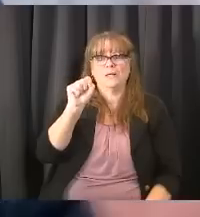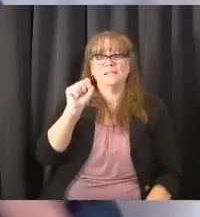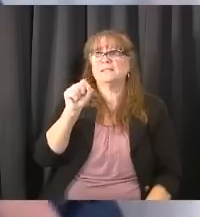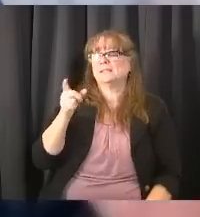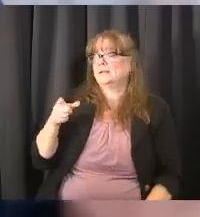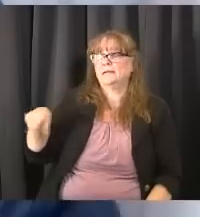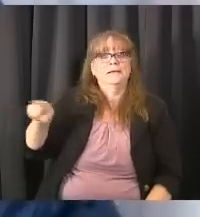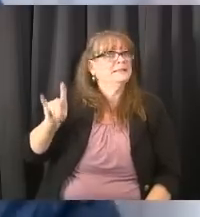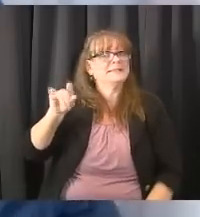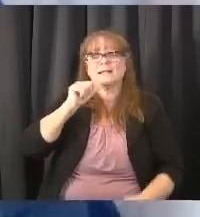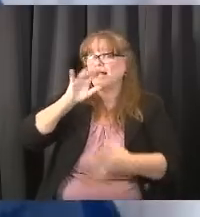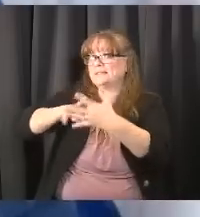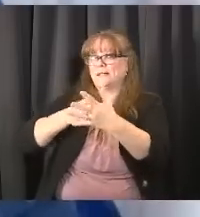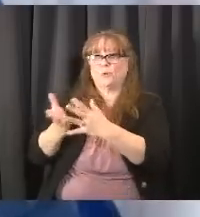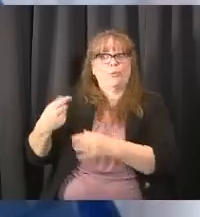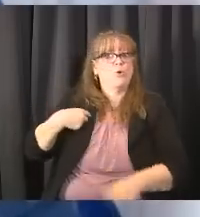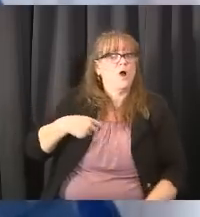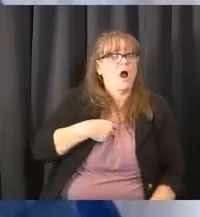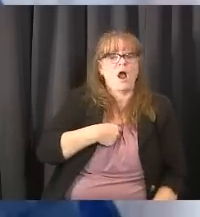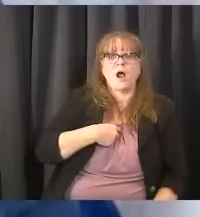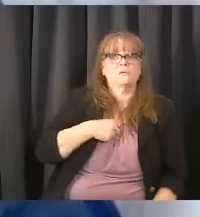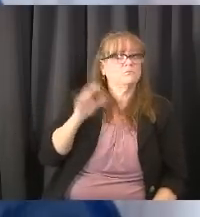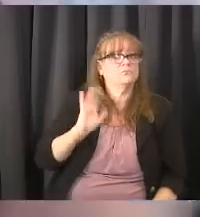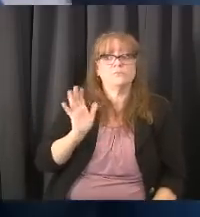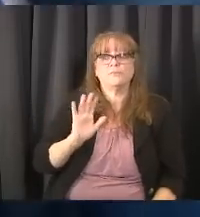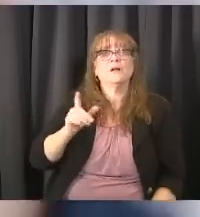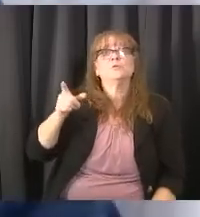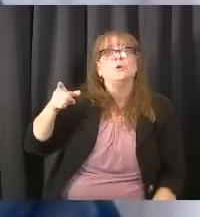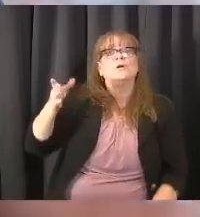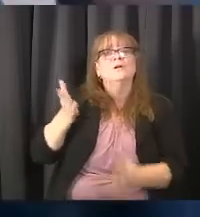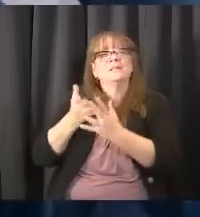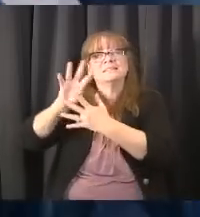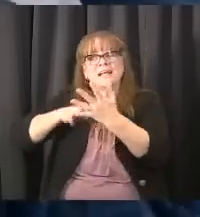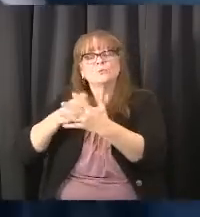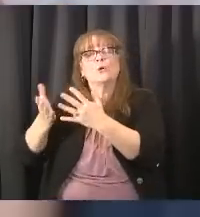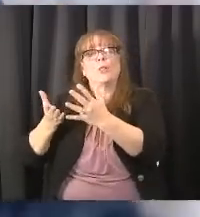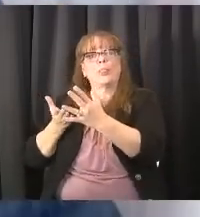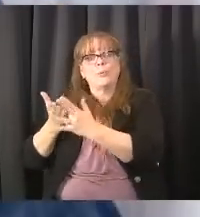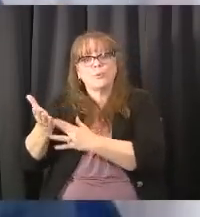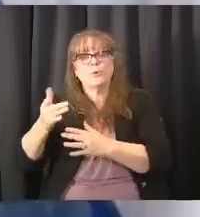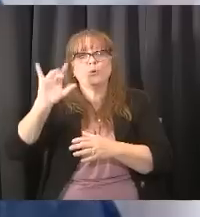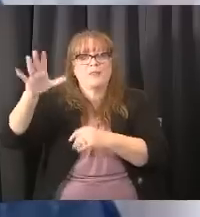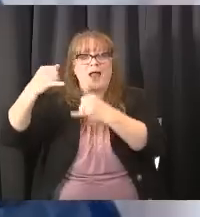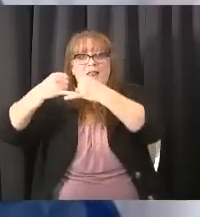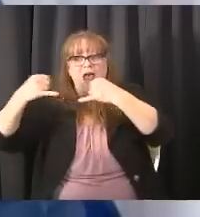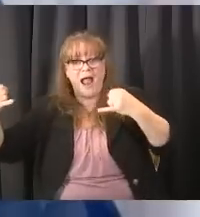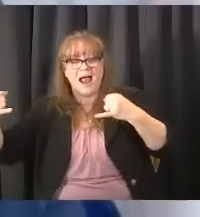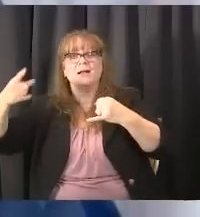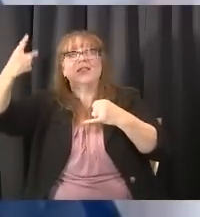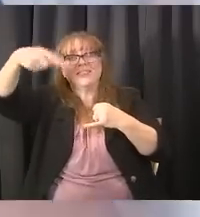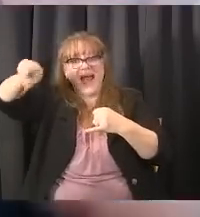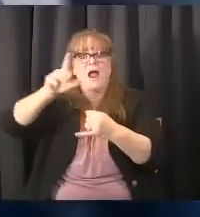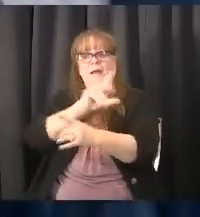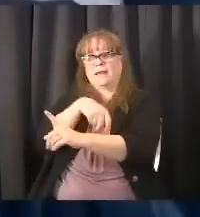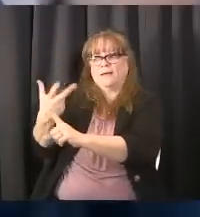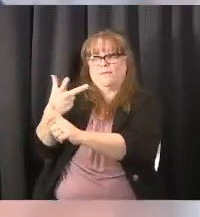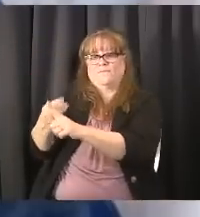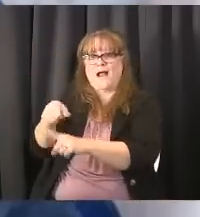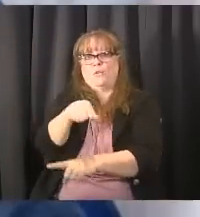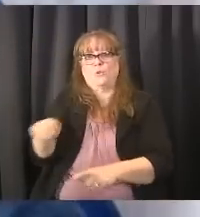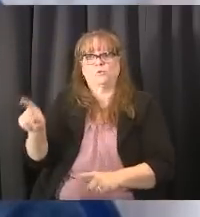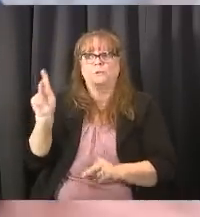with the partner where you're getting the vaccine. We do have on our portal all of the different sites that we know of where you can get the vaccine